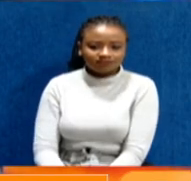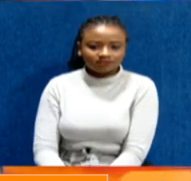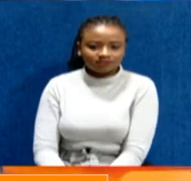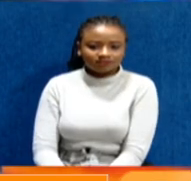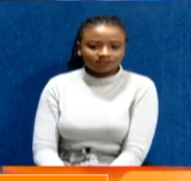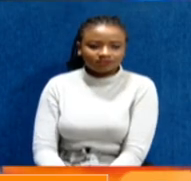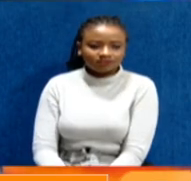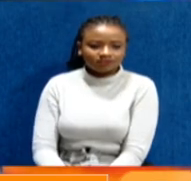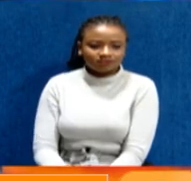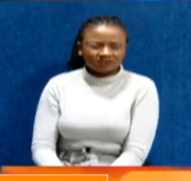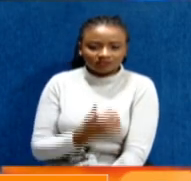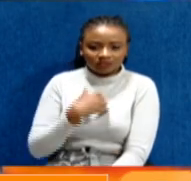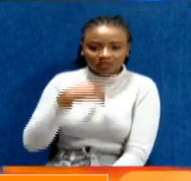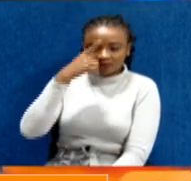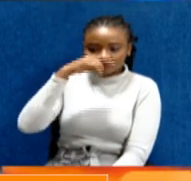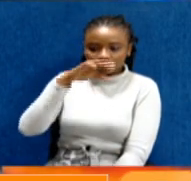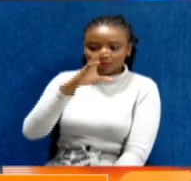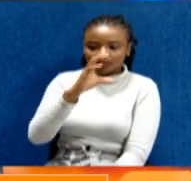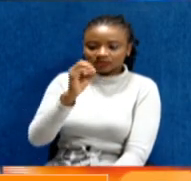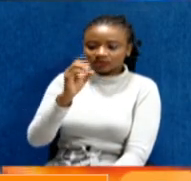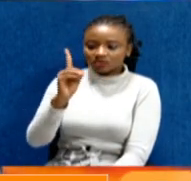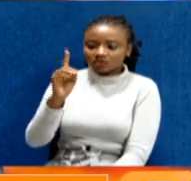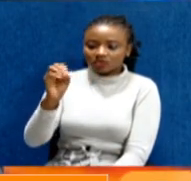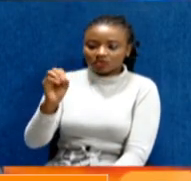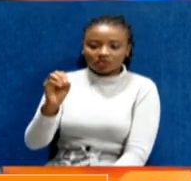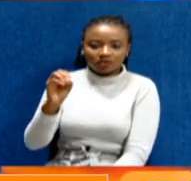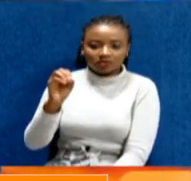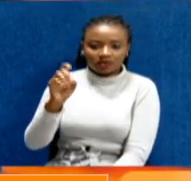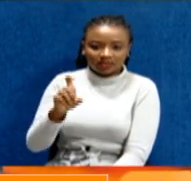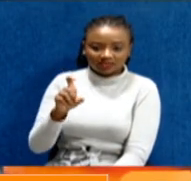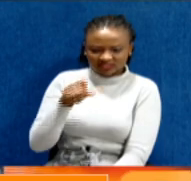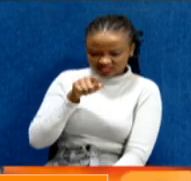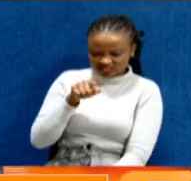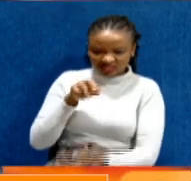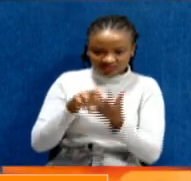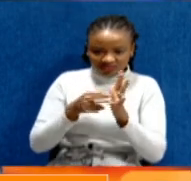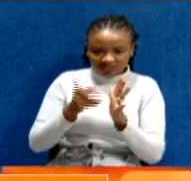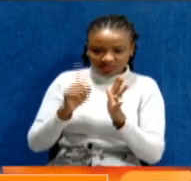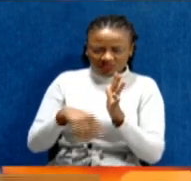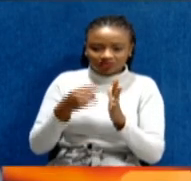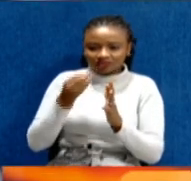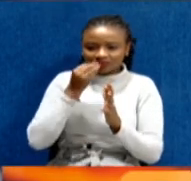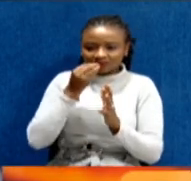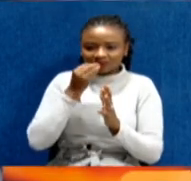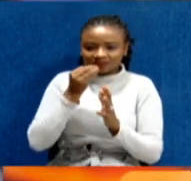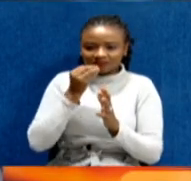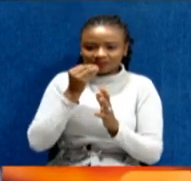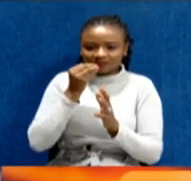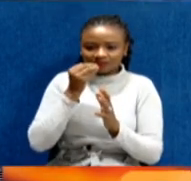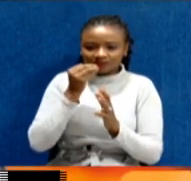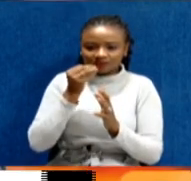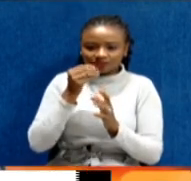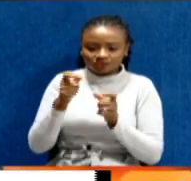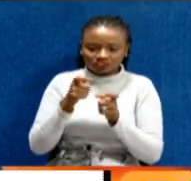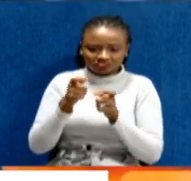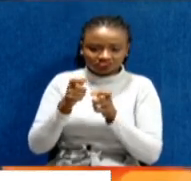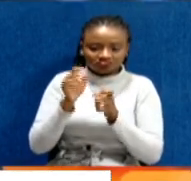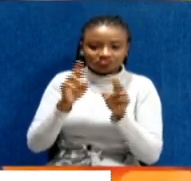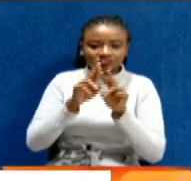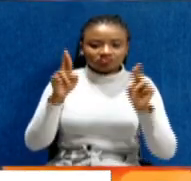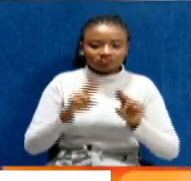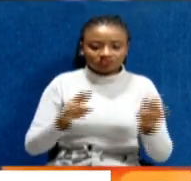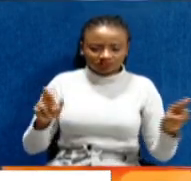called Codex Alimentarius. Yeah. This is in a Latin word that simply means food code. And it's an